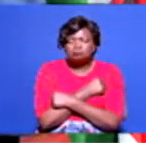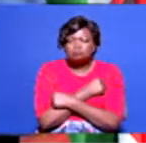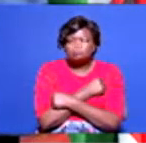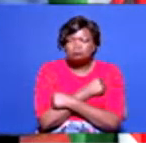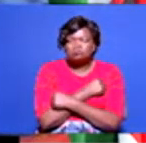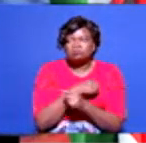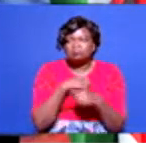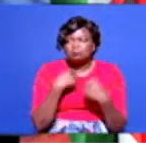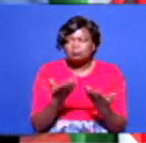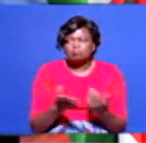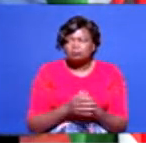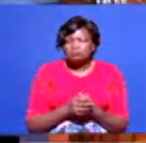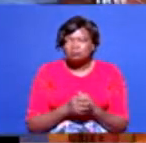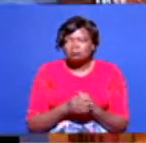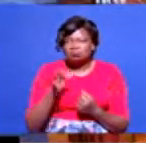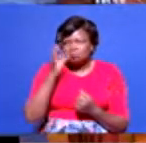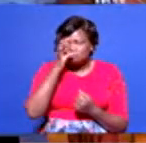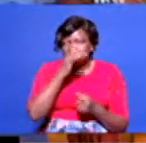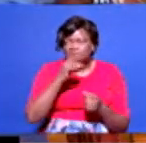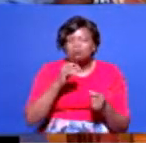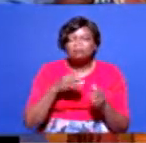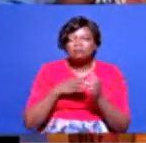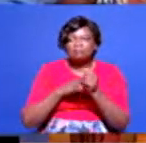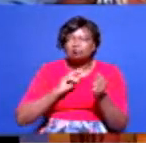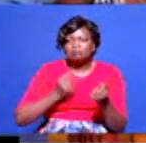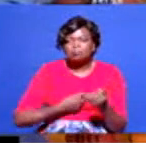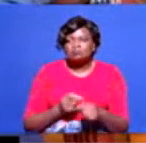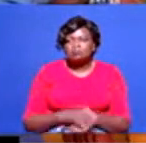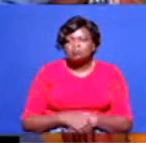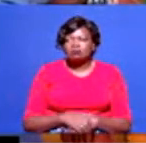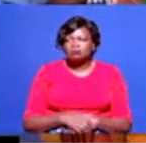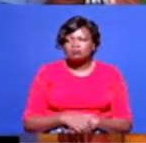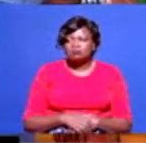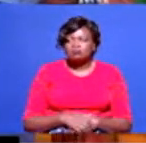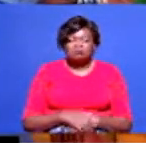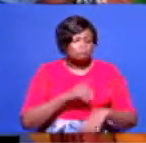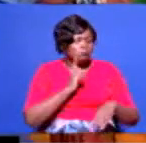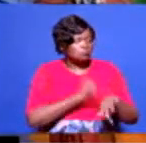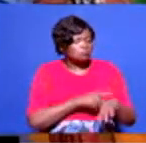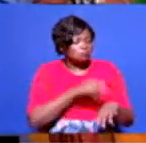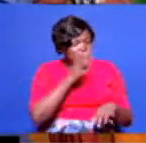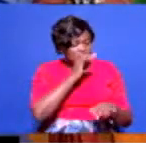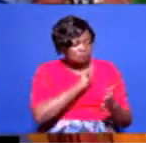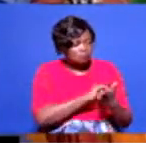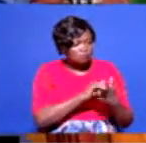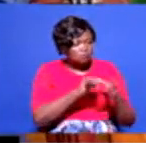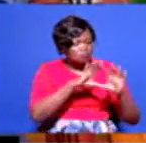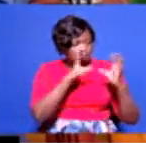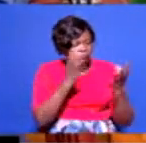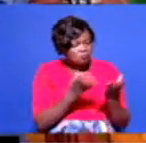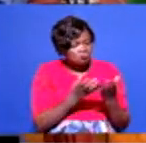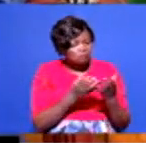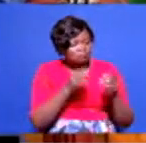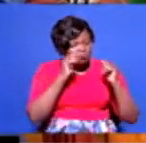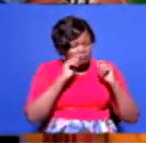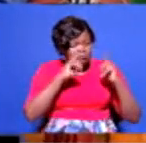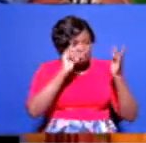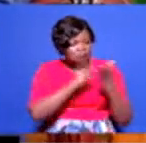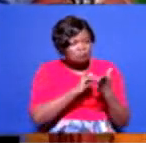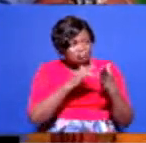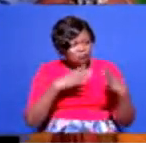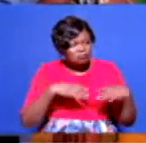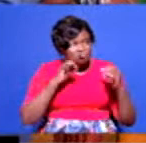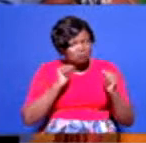that Kibaki led us. It is during Kibaki's tenure that the world came to realize that people can send